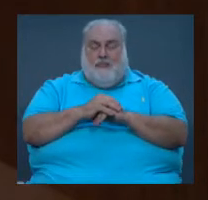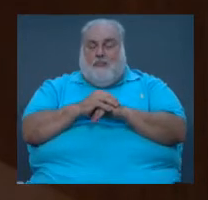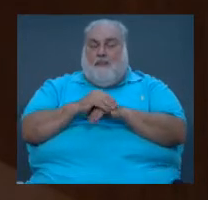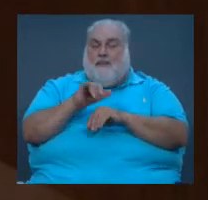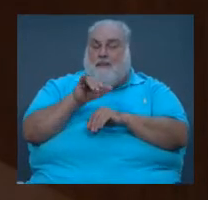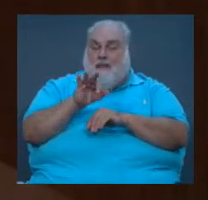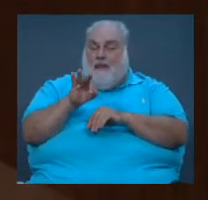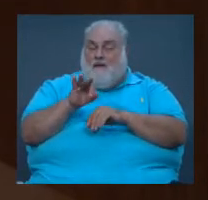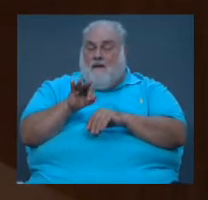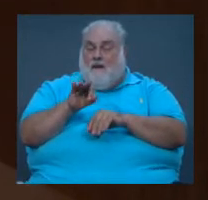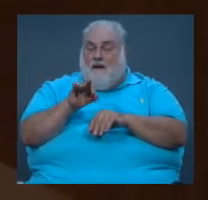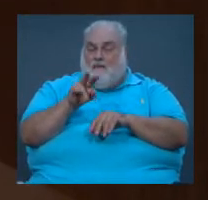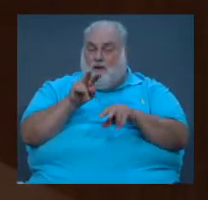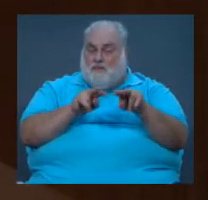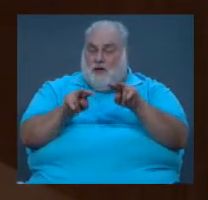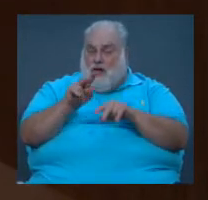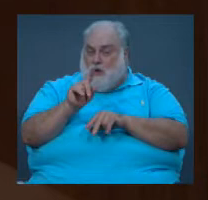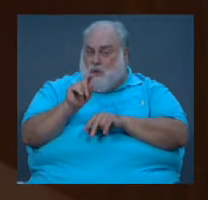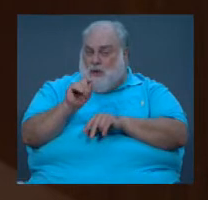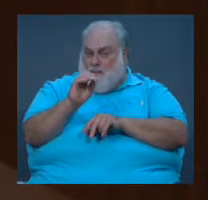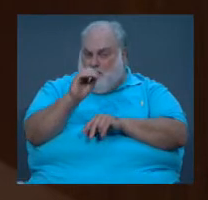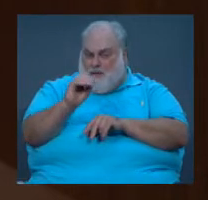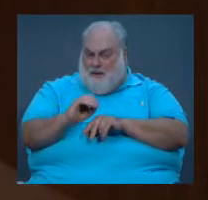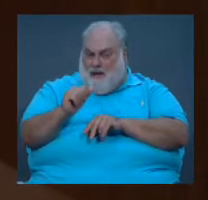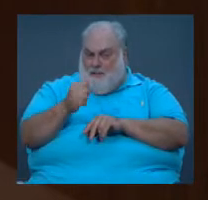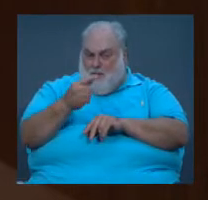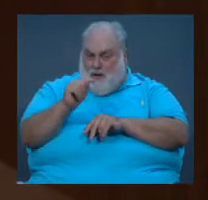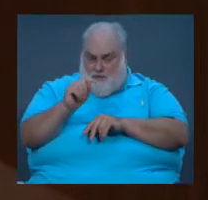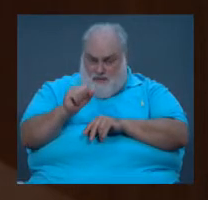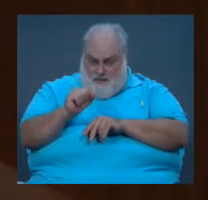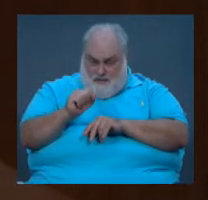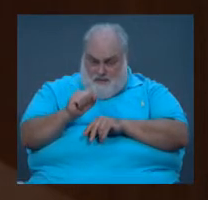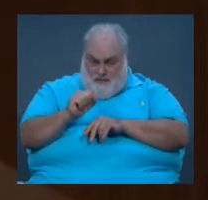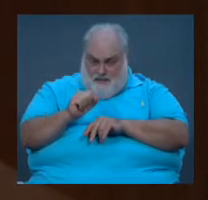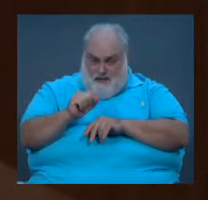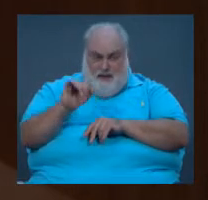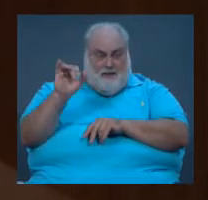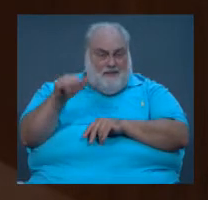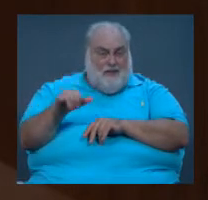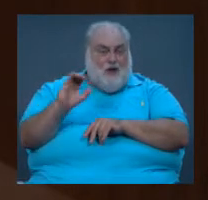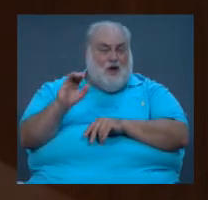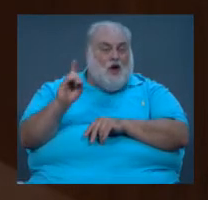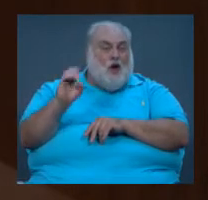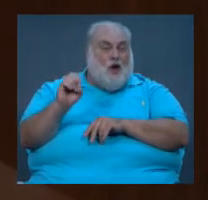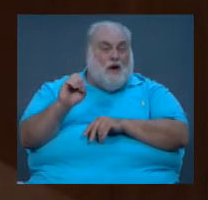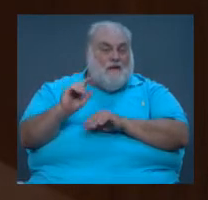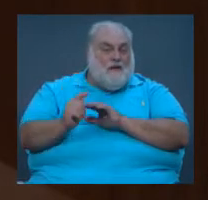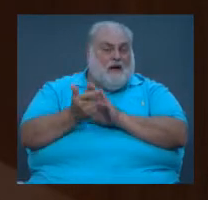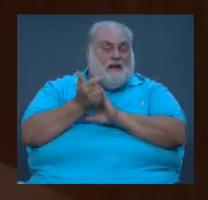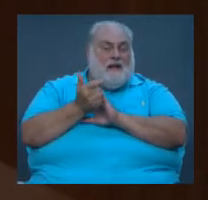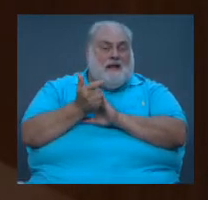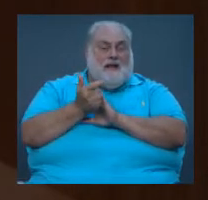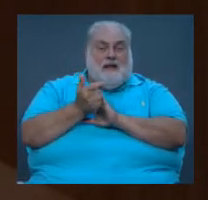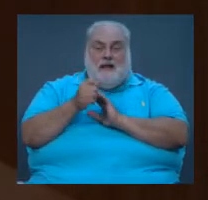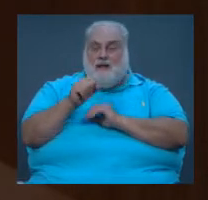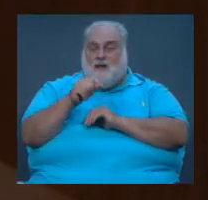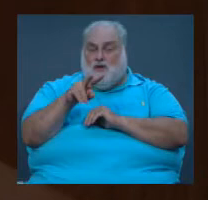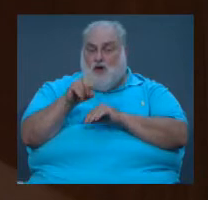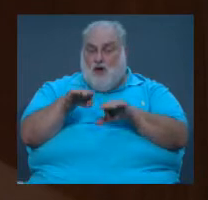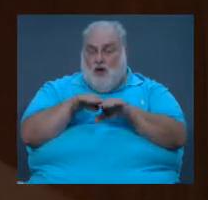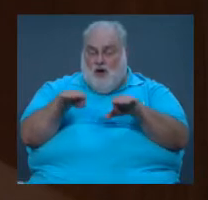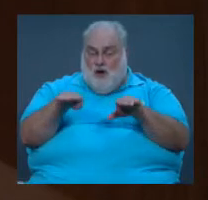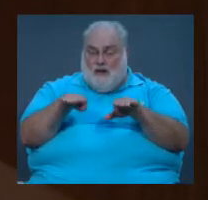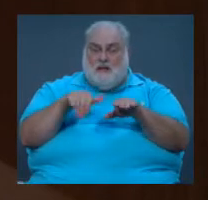at 20% of an apartment complex. Now, this is a code violation if the stove top is not clean. That is a